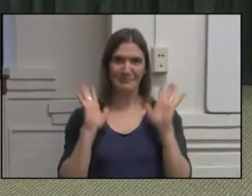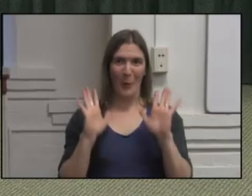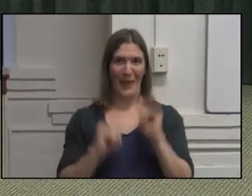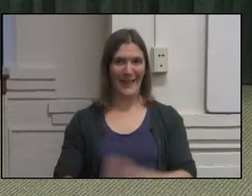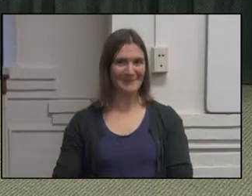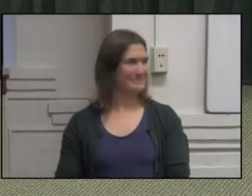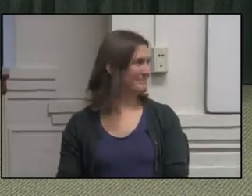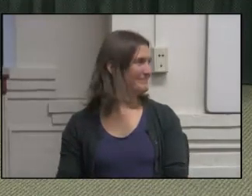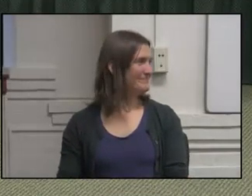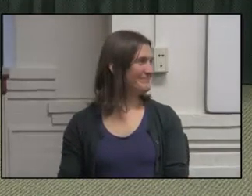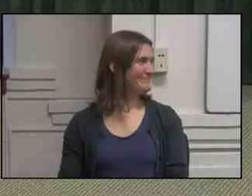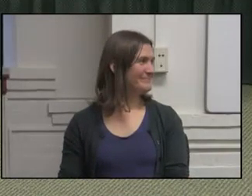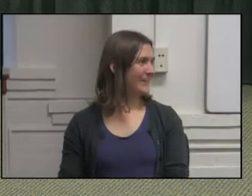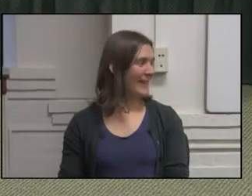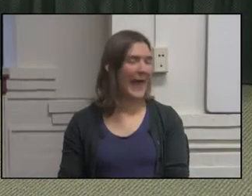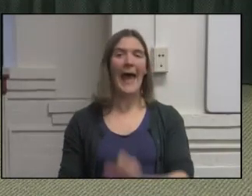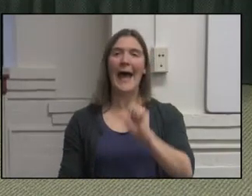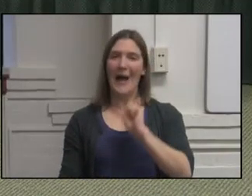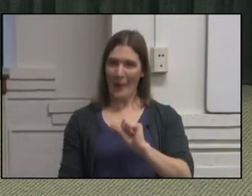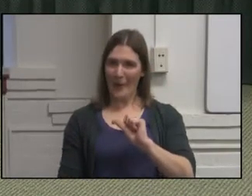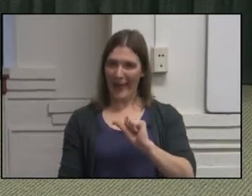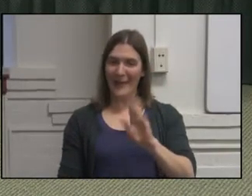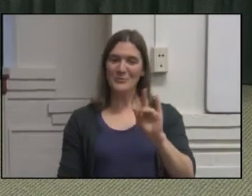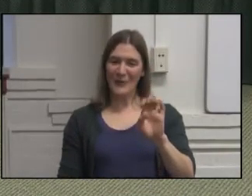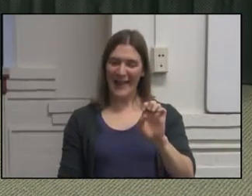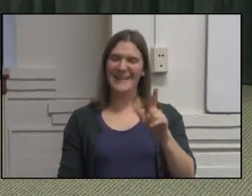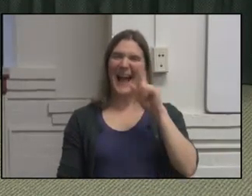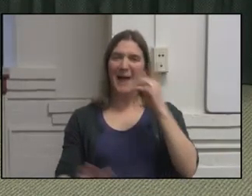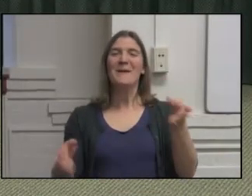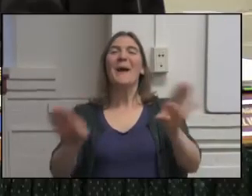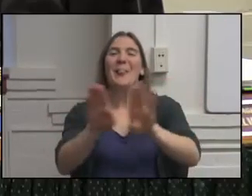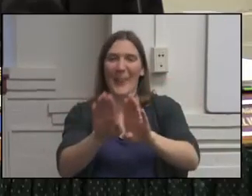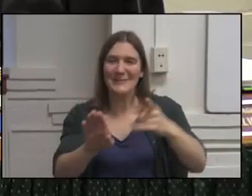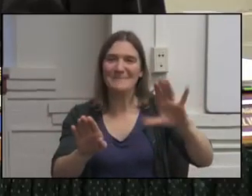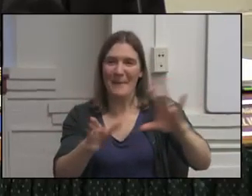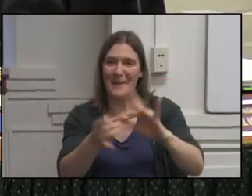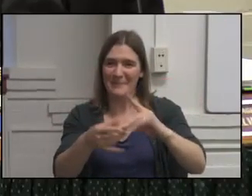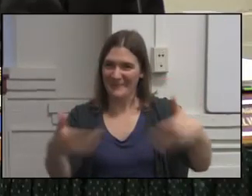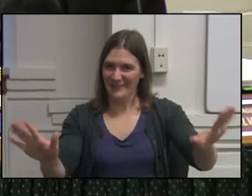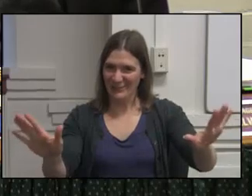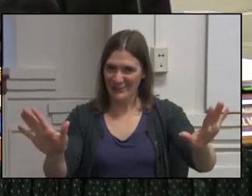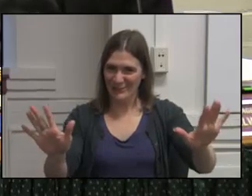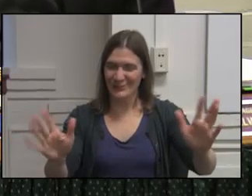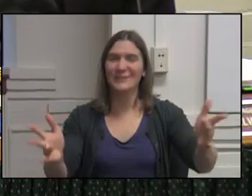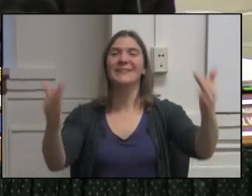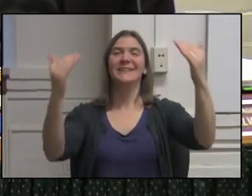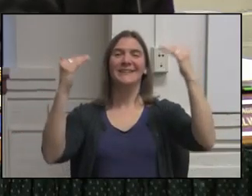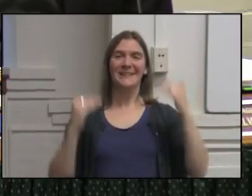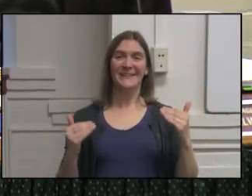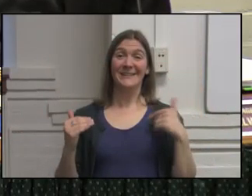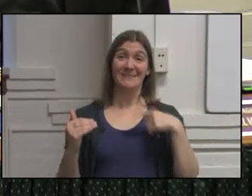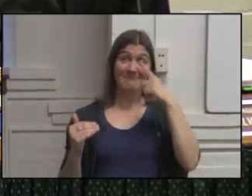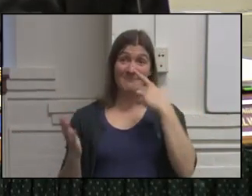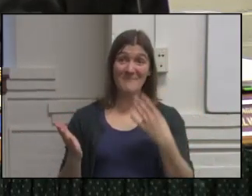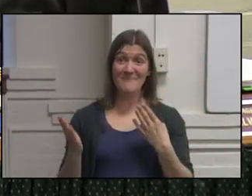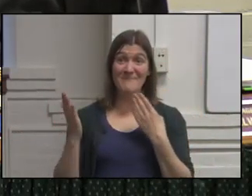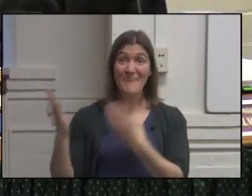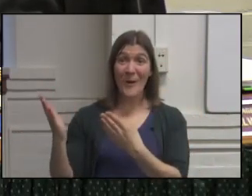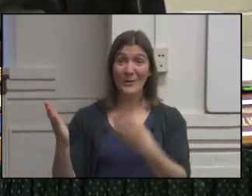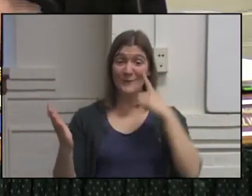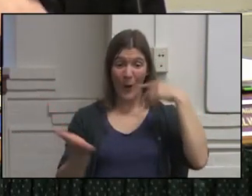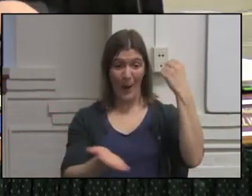Okay. Right. Nice restraint. At this point, I am going to close the public hearing, and I am going to be looking for a motion